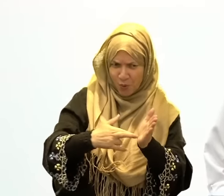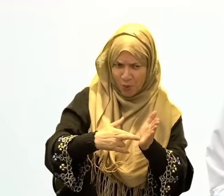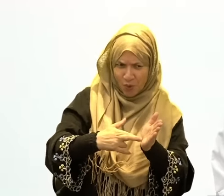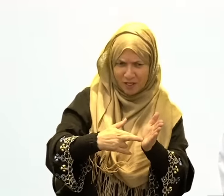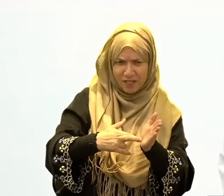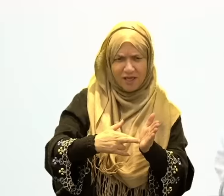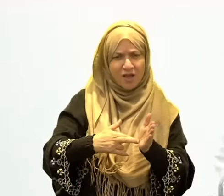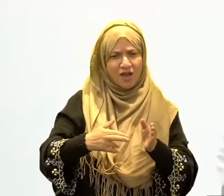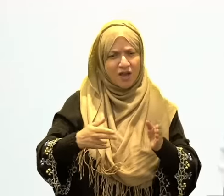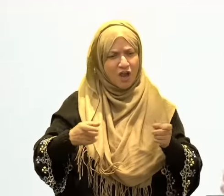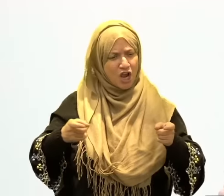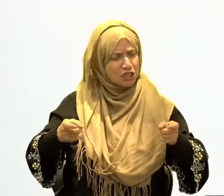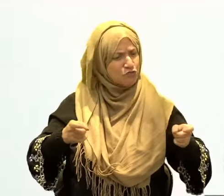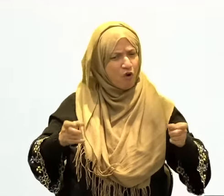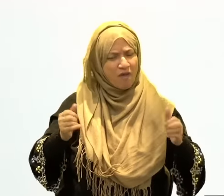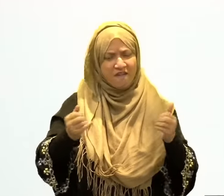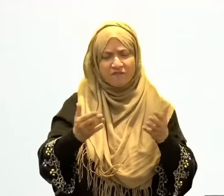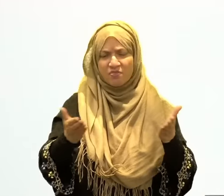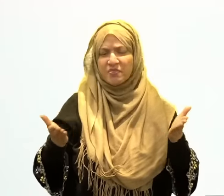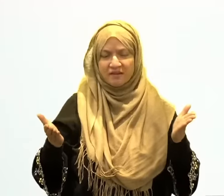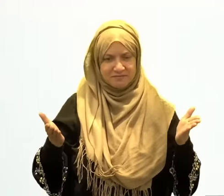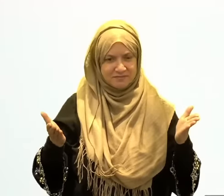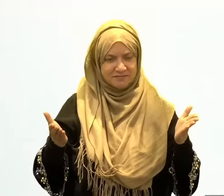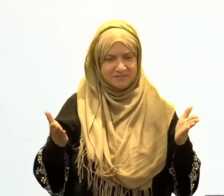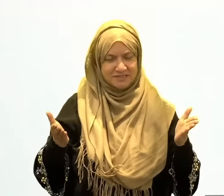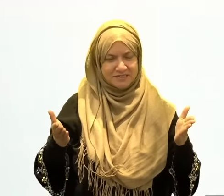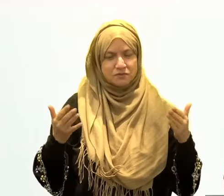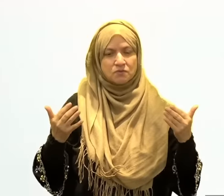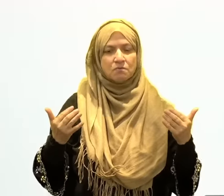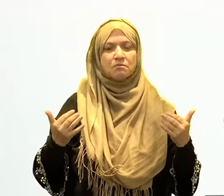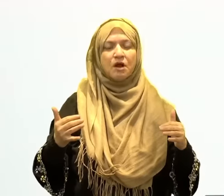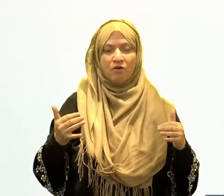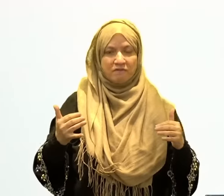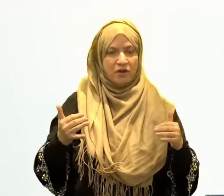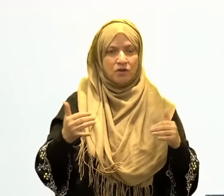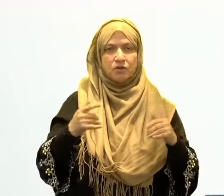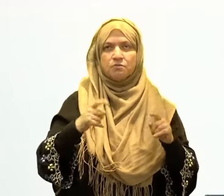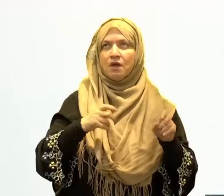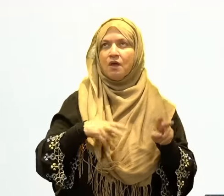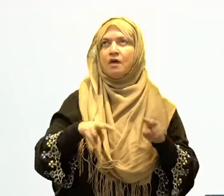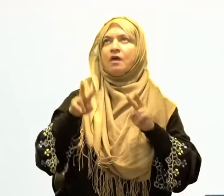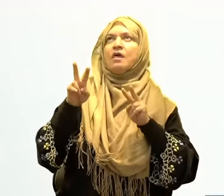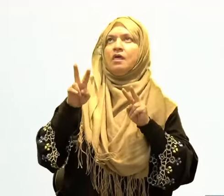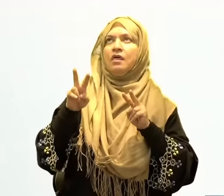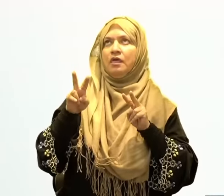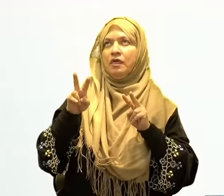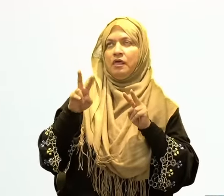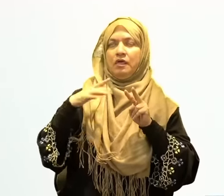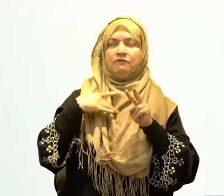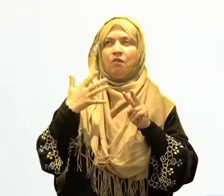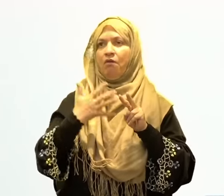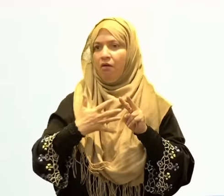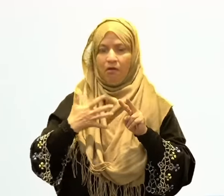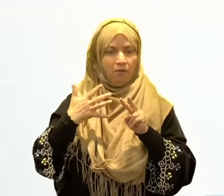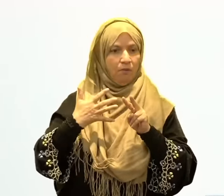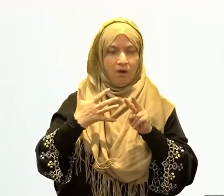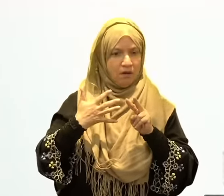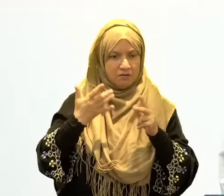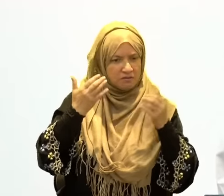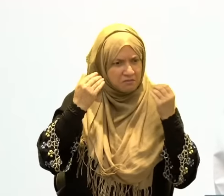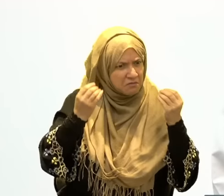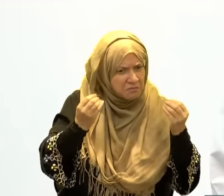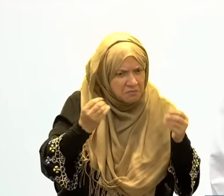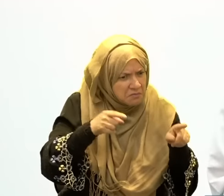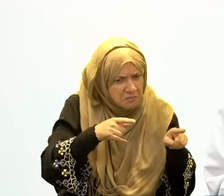is developing a different type of relationship with Allah subhanahu wa ta'ala's sight, even when they are in a state of